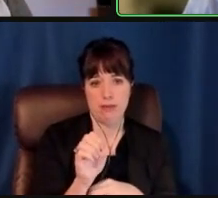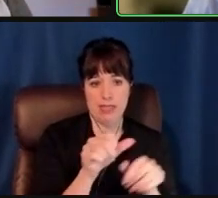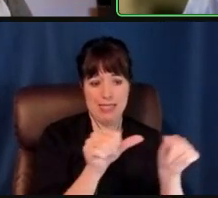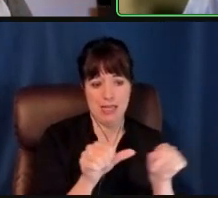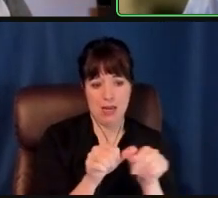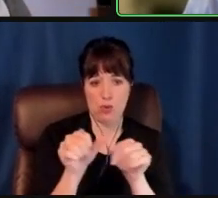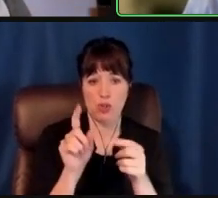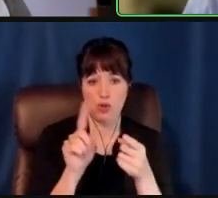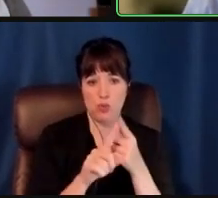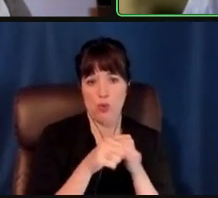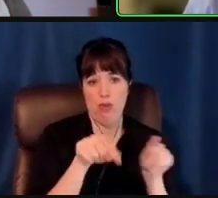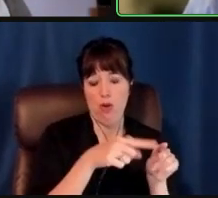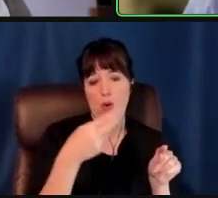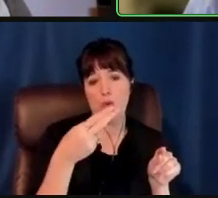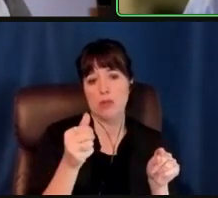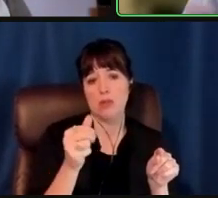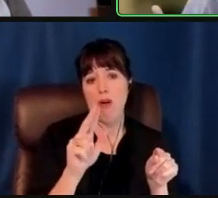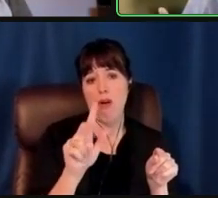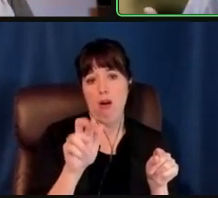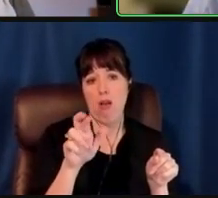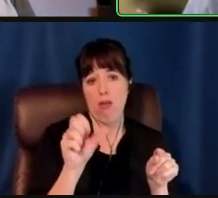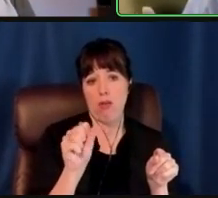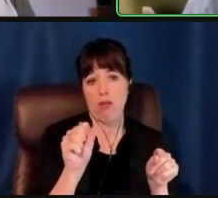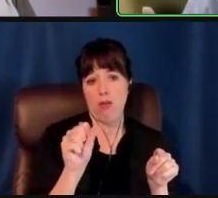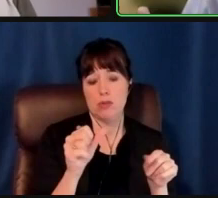Part of the reason for that is that if we do